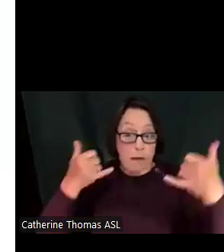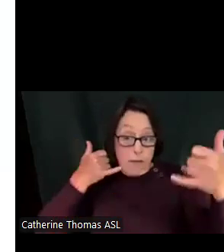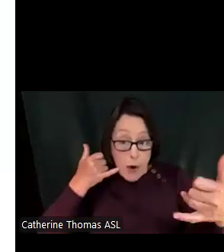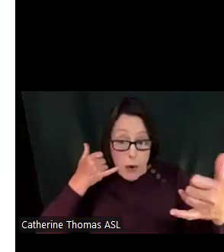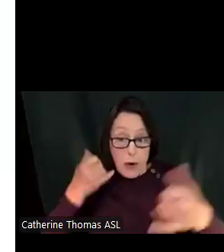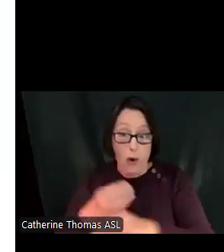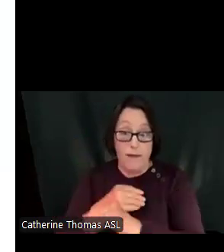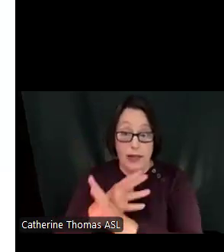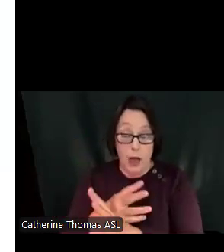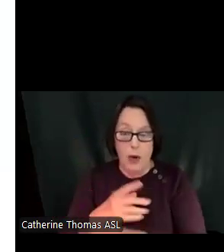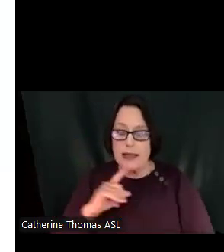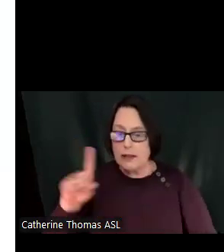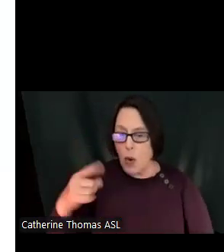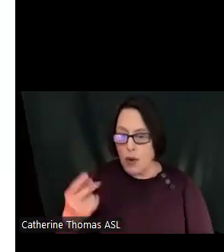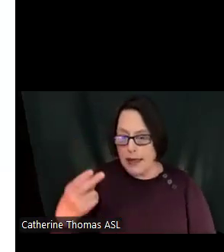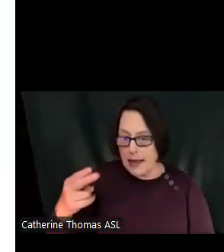is only from HCA.